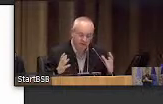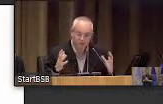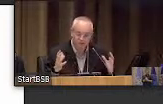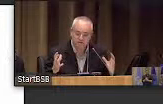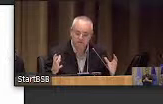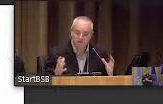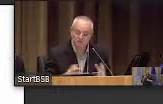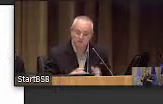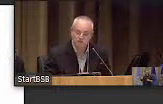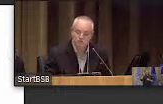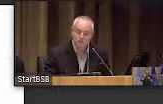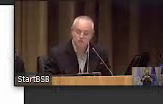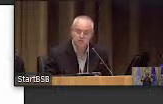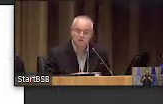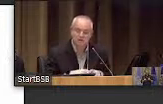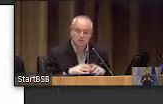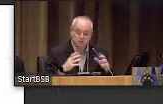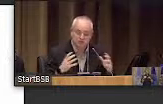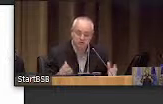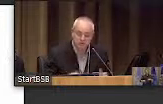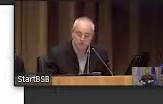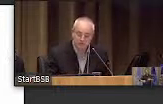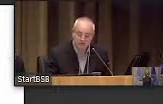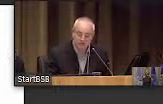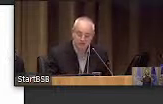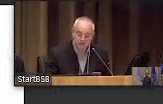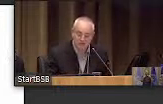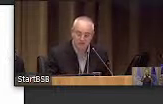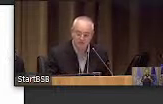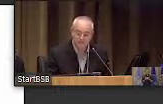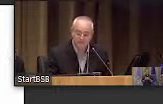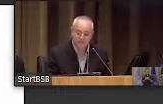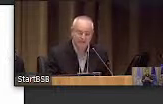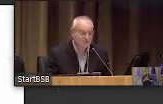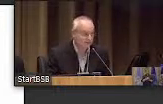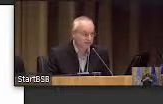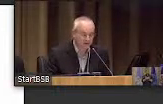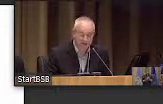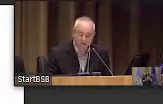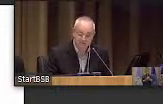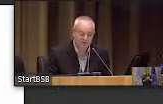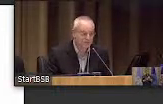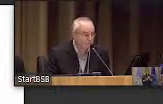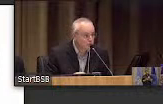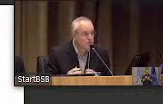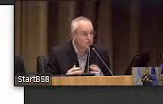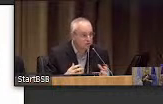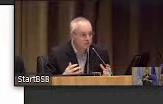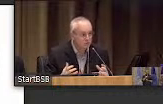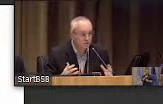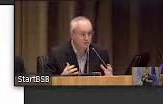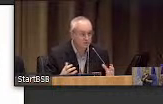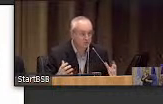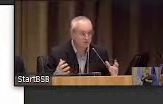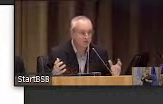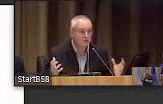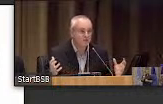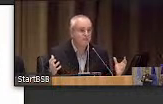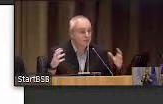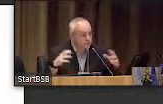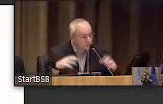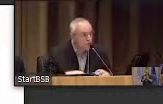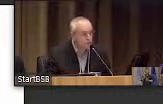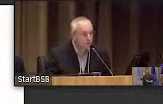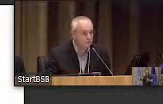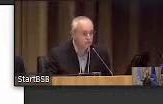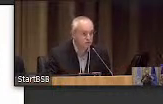information in the electronic medical reports. So we have the database as